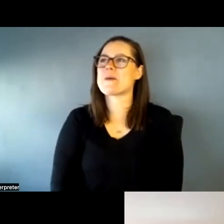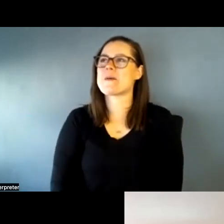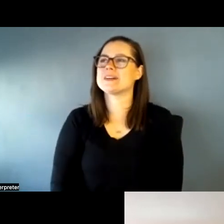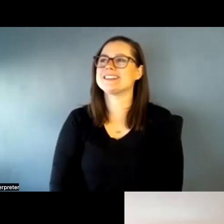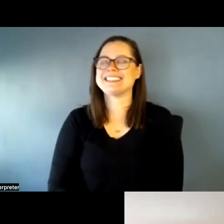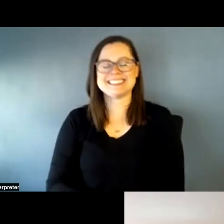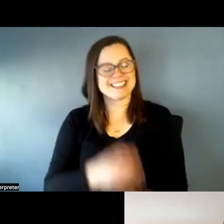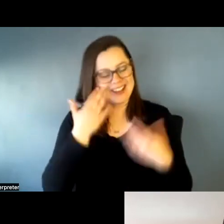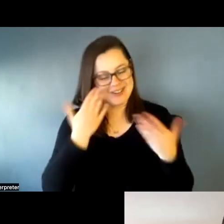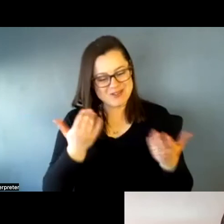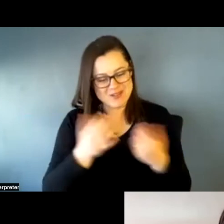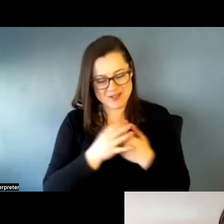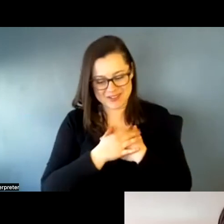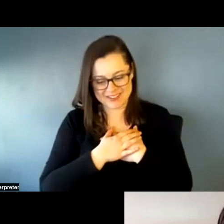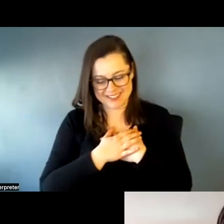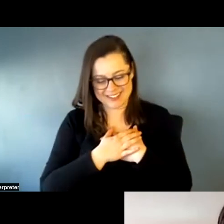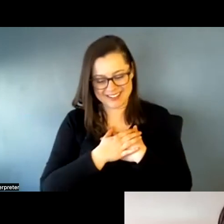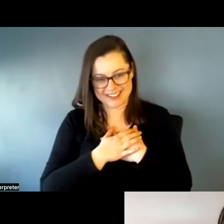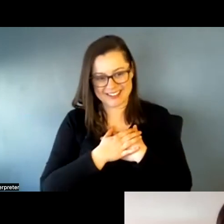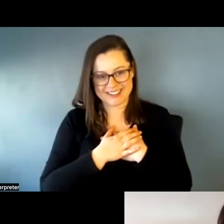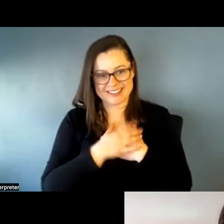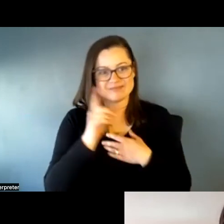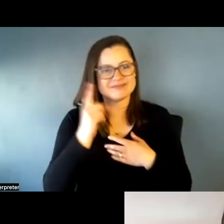don't know. They're just,